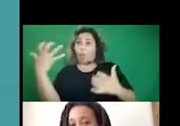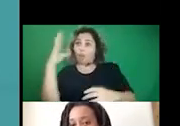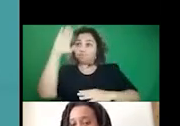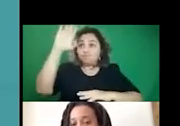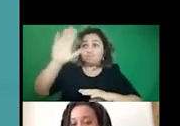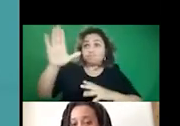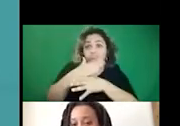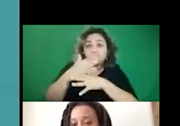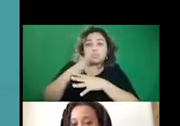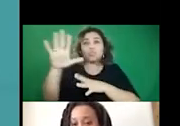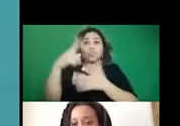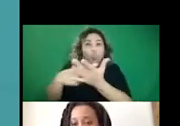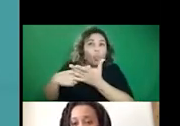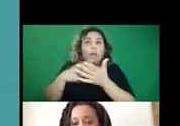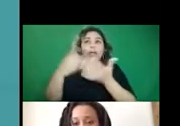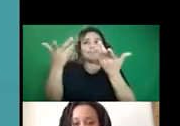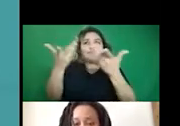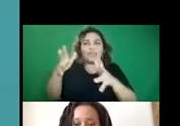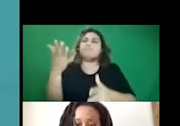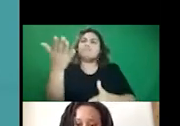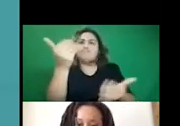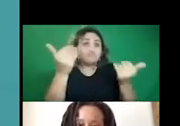about, you know, some of the conversations they were having?